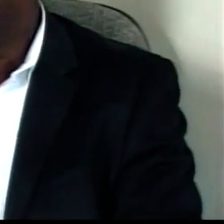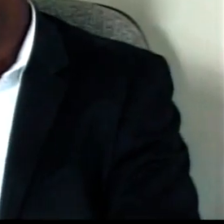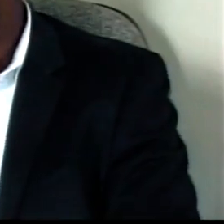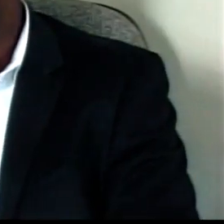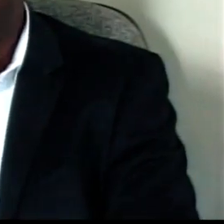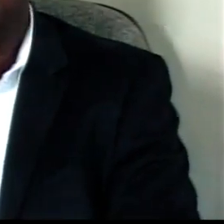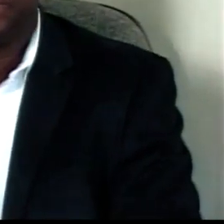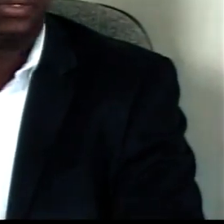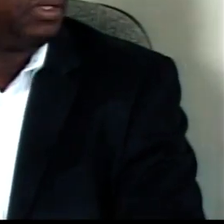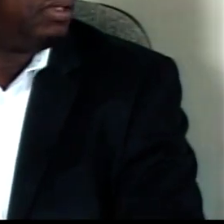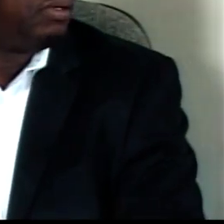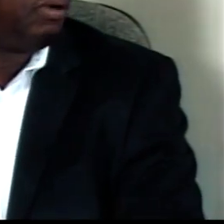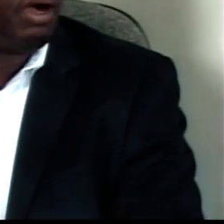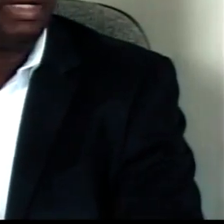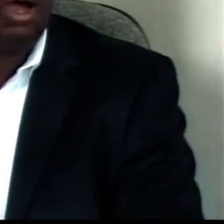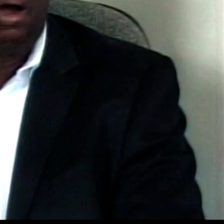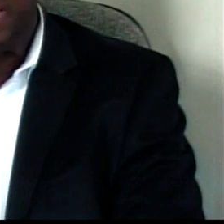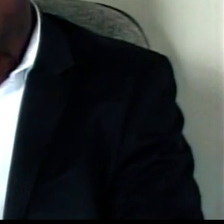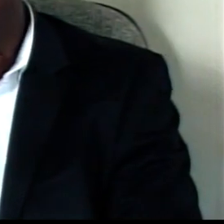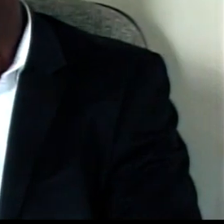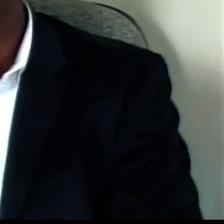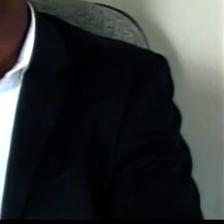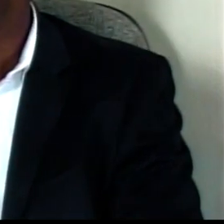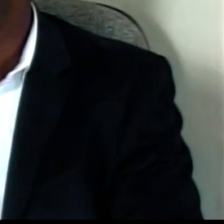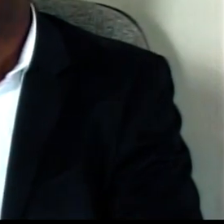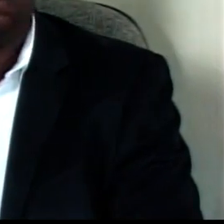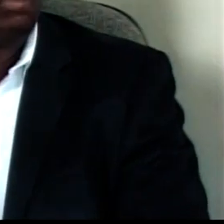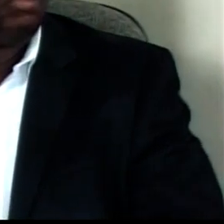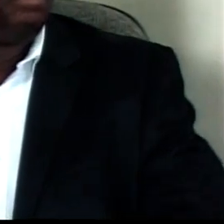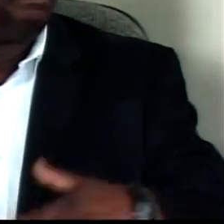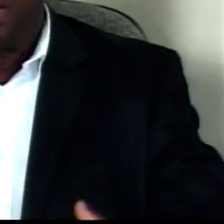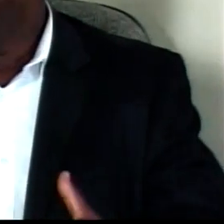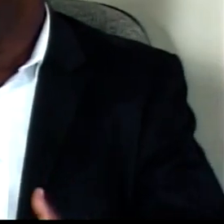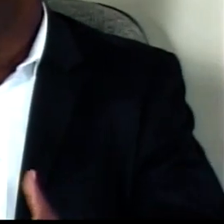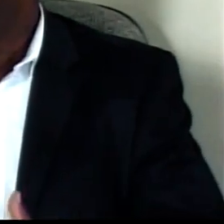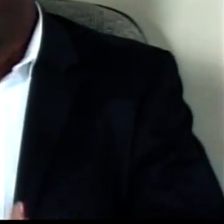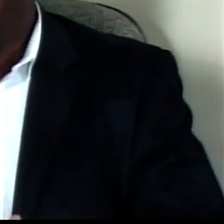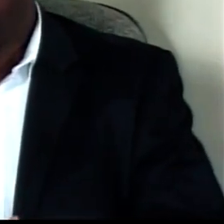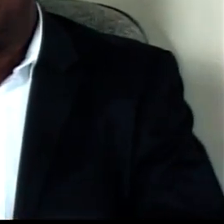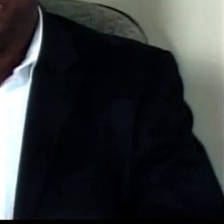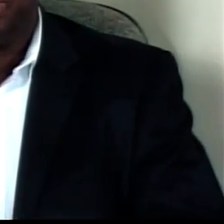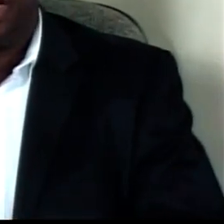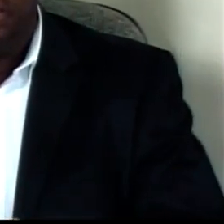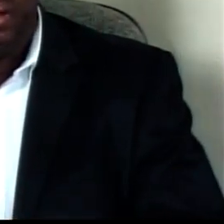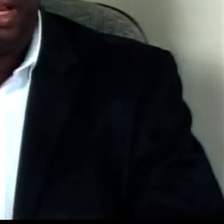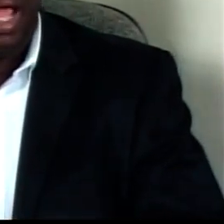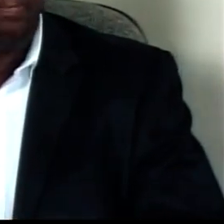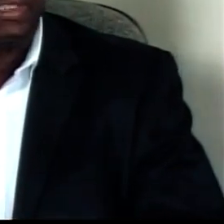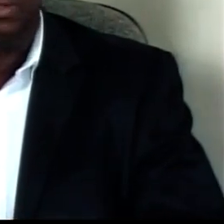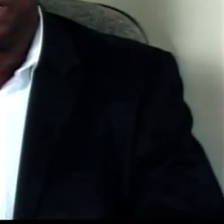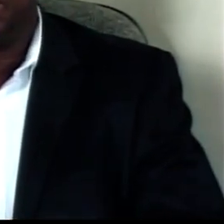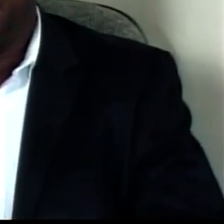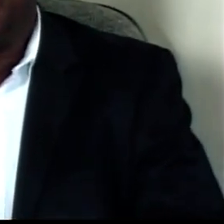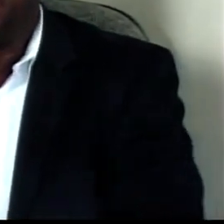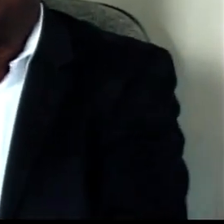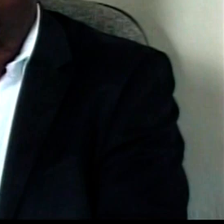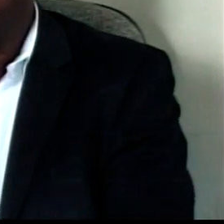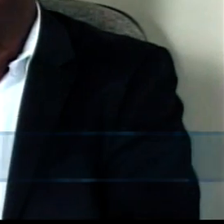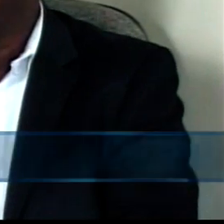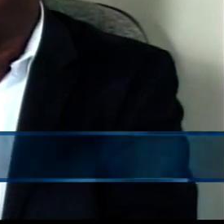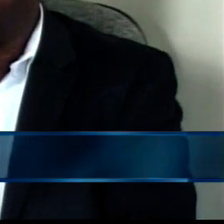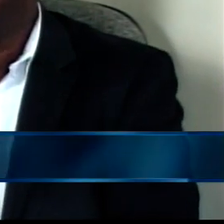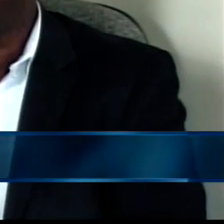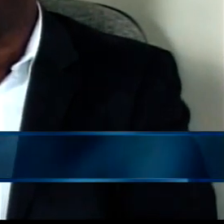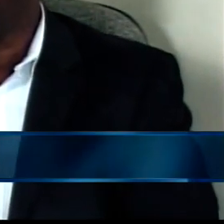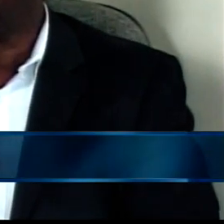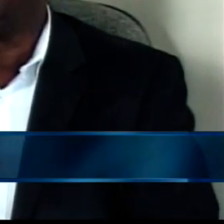casting aspersions on the Alkins land and the Belfields or whatever, come up here and help us work. And just not leave